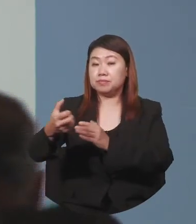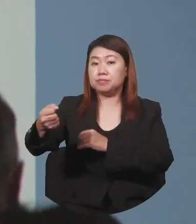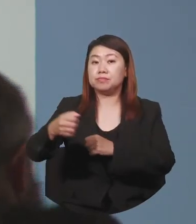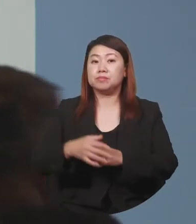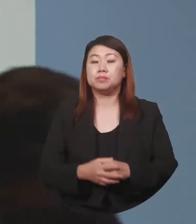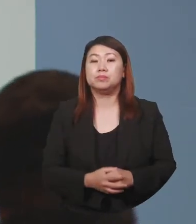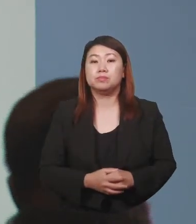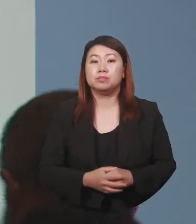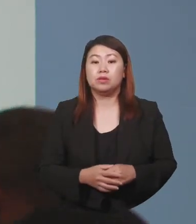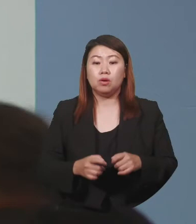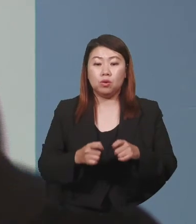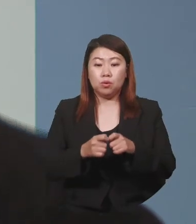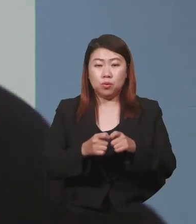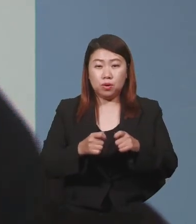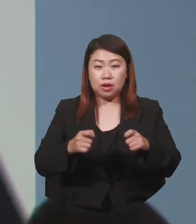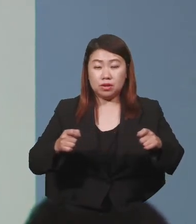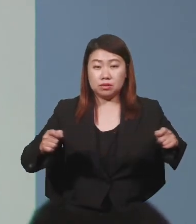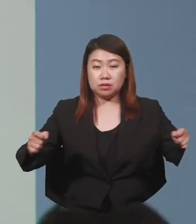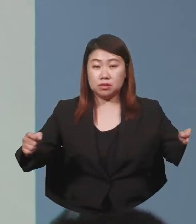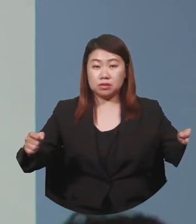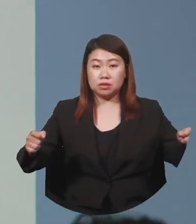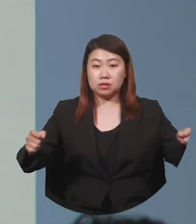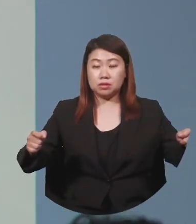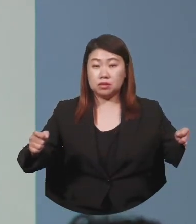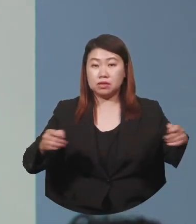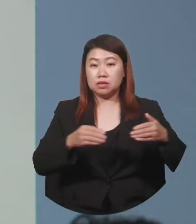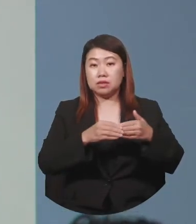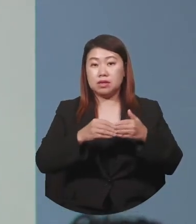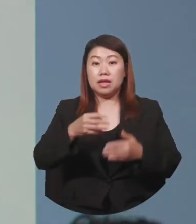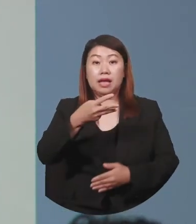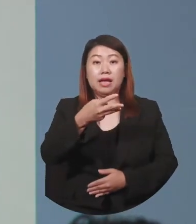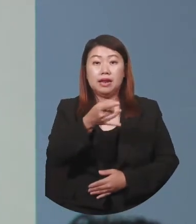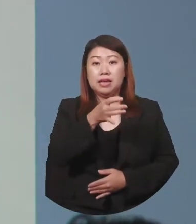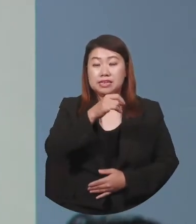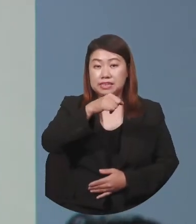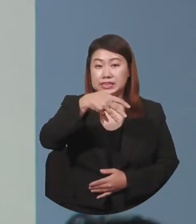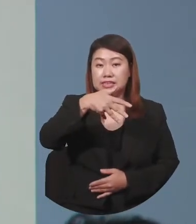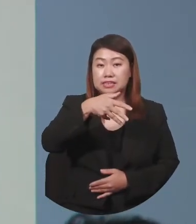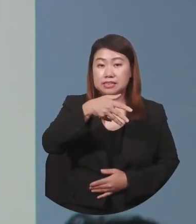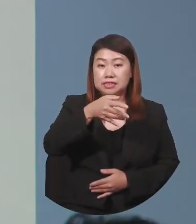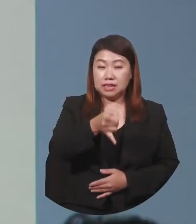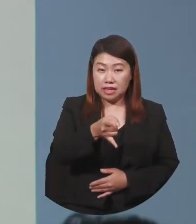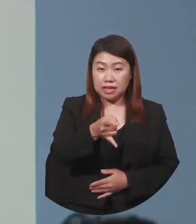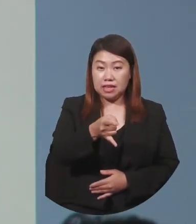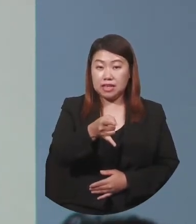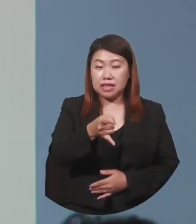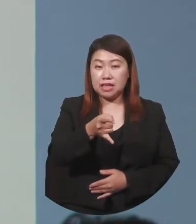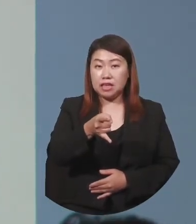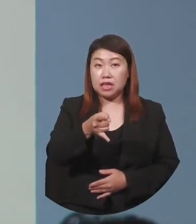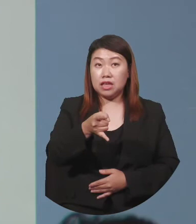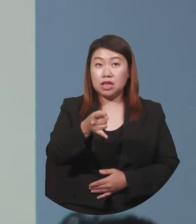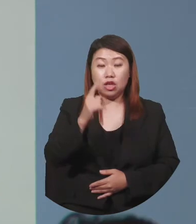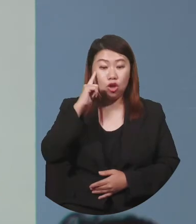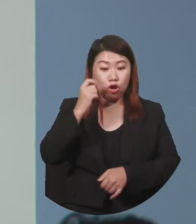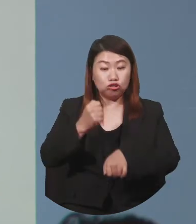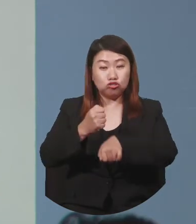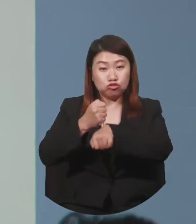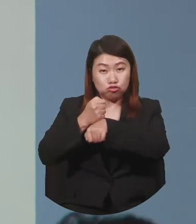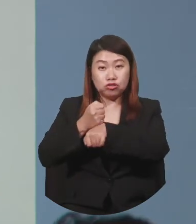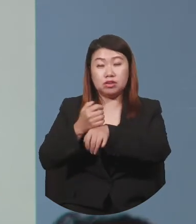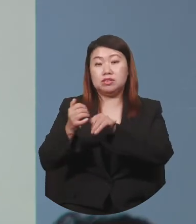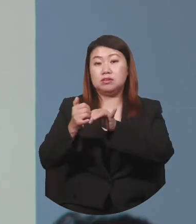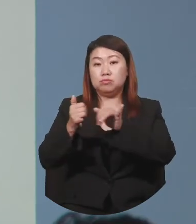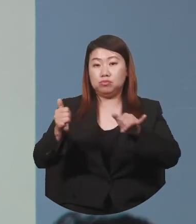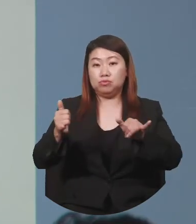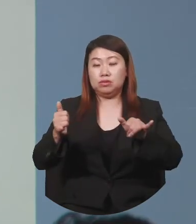the stage arrangement. And I'd like to express my gratitude to Senior Researcher Associate Rachel Gaea of the Center for